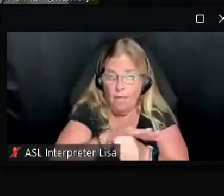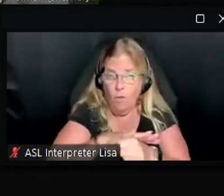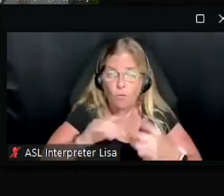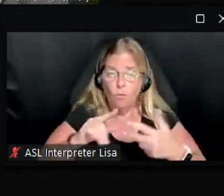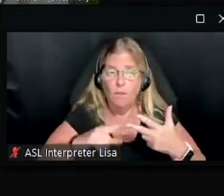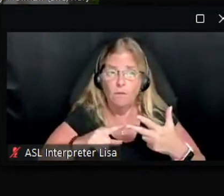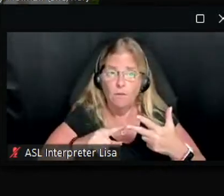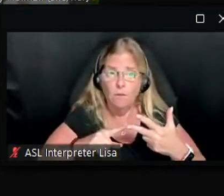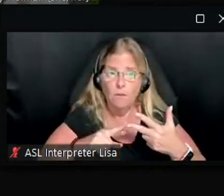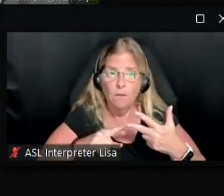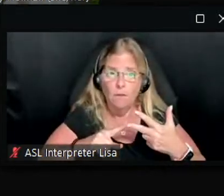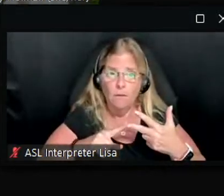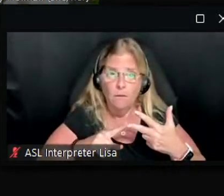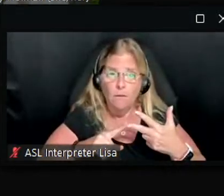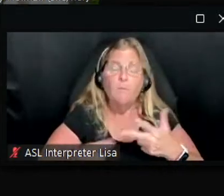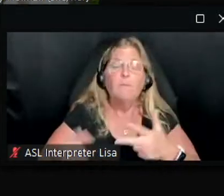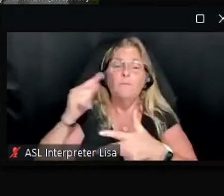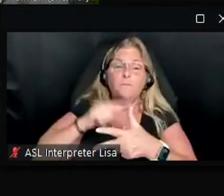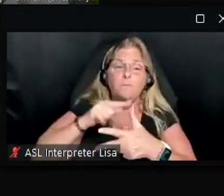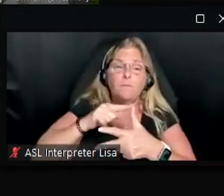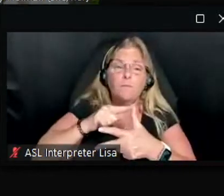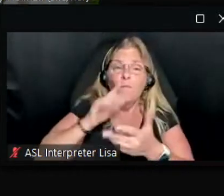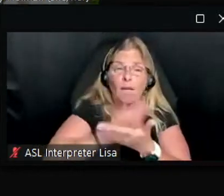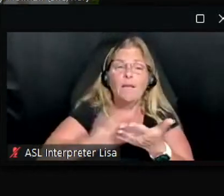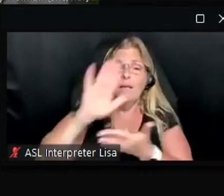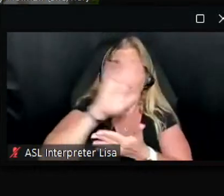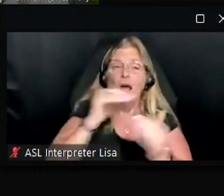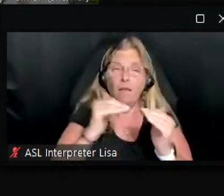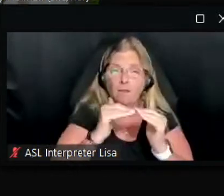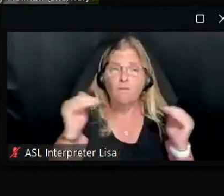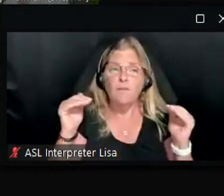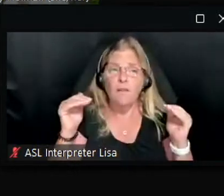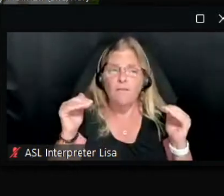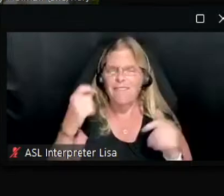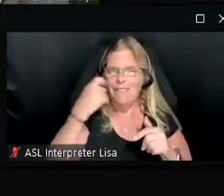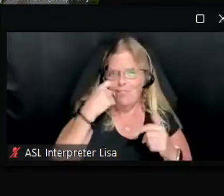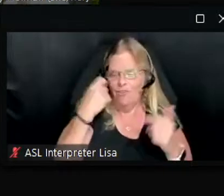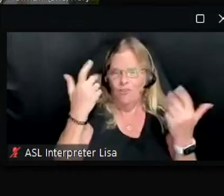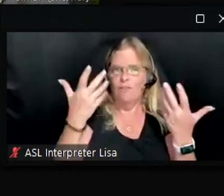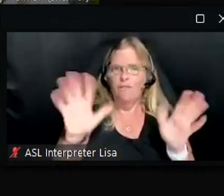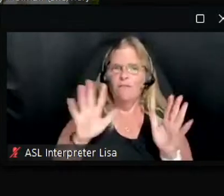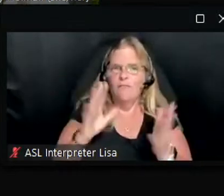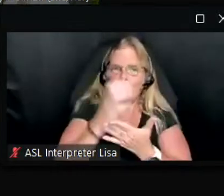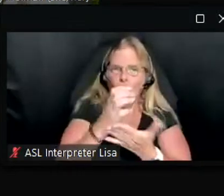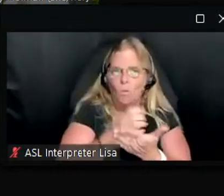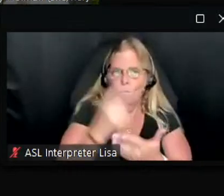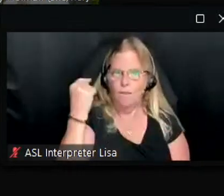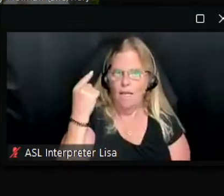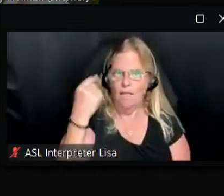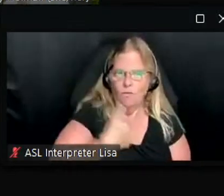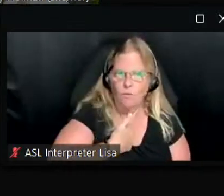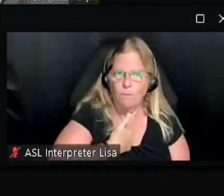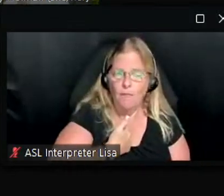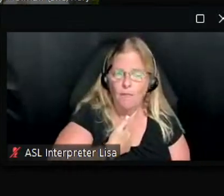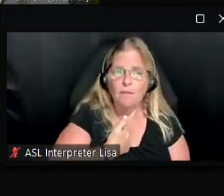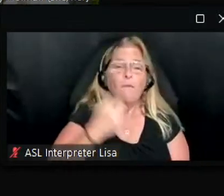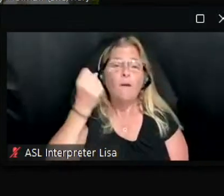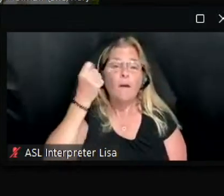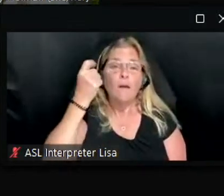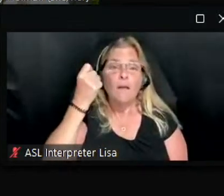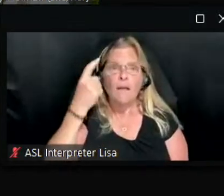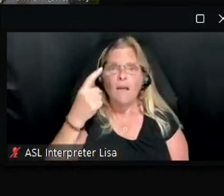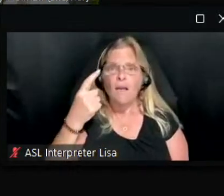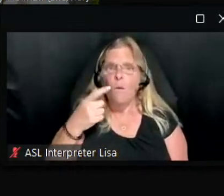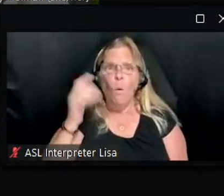the higher education level, I just completed some courses last year where there was a huge overlap